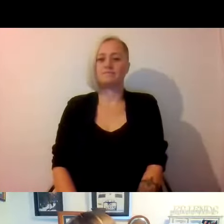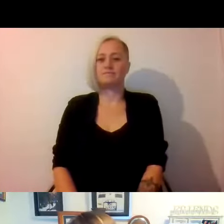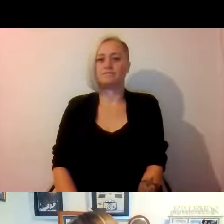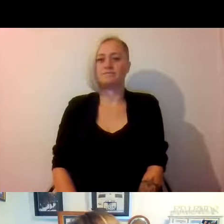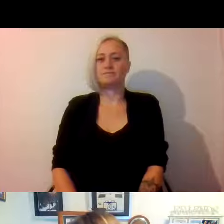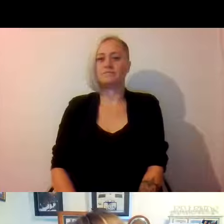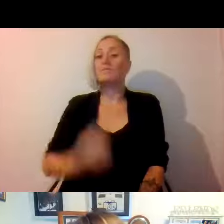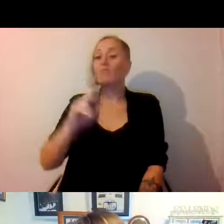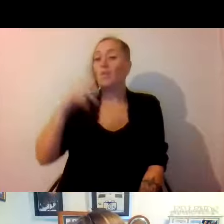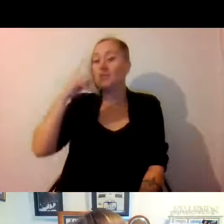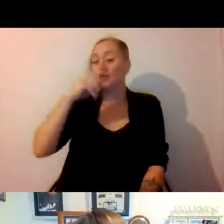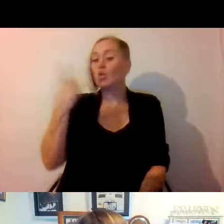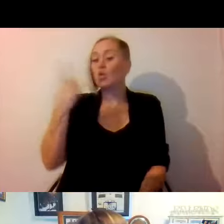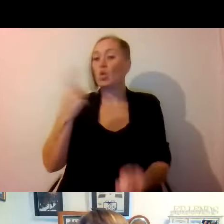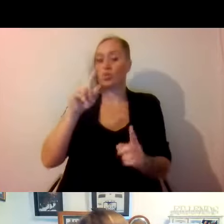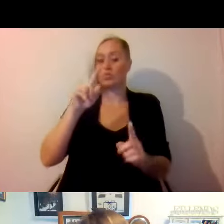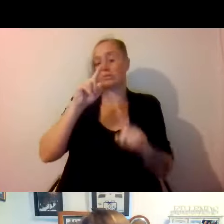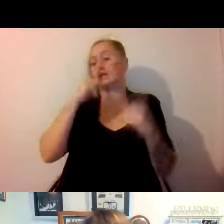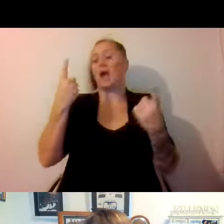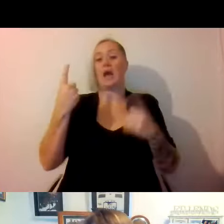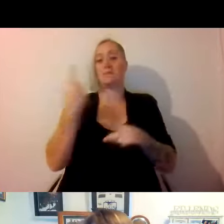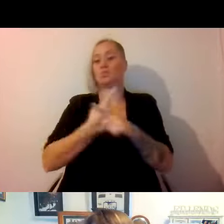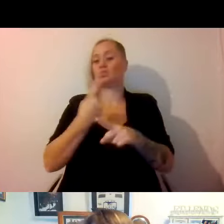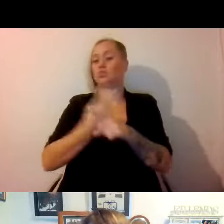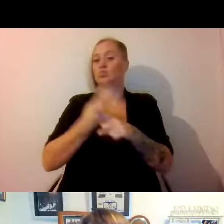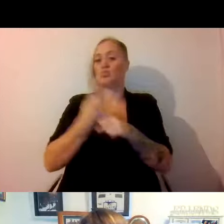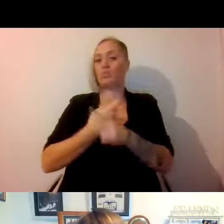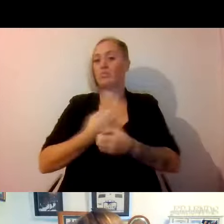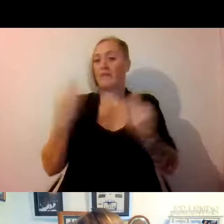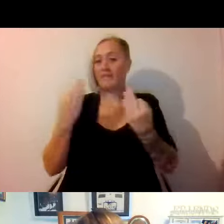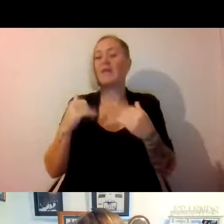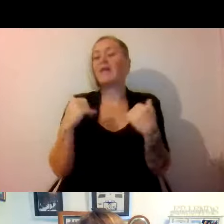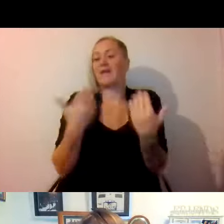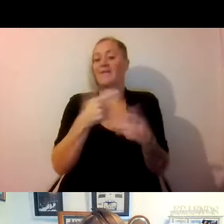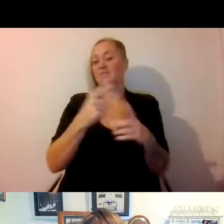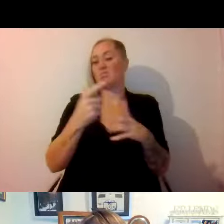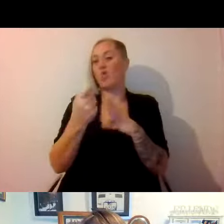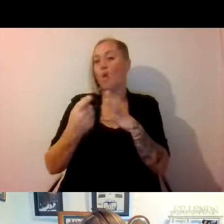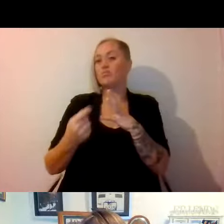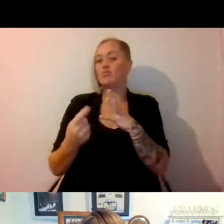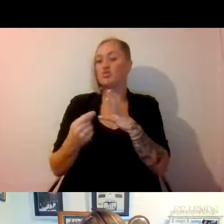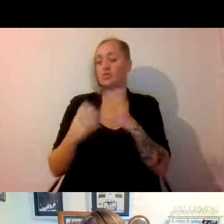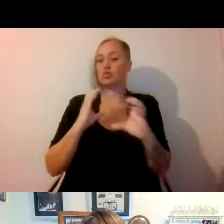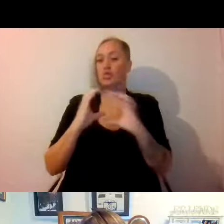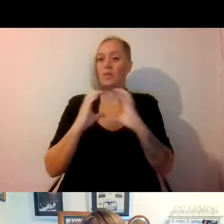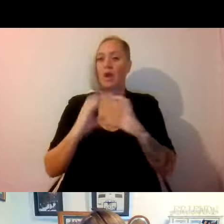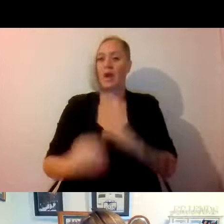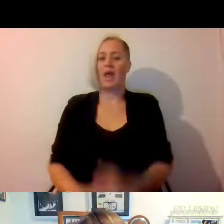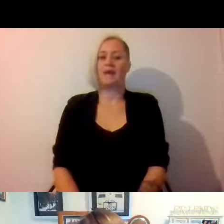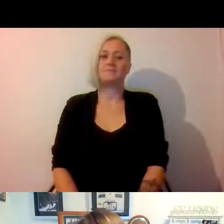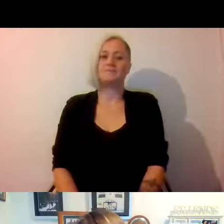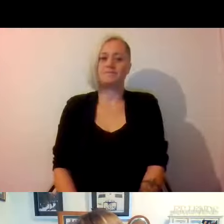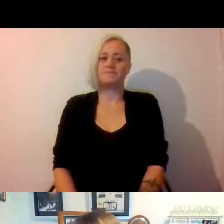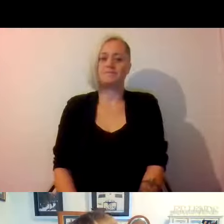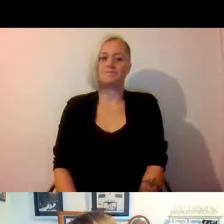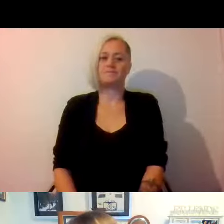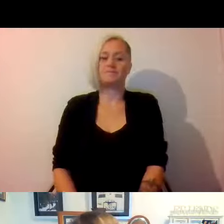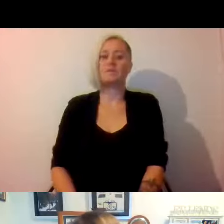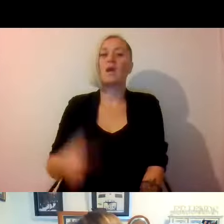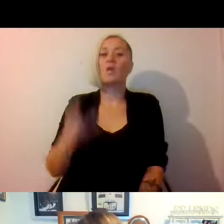for people who can't talk at all, it gives them an option for being able to communicate. And when